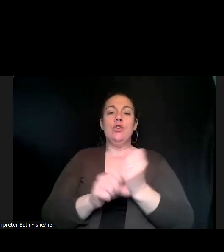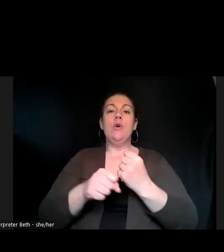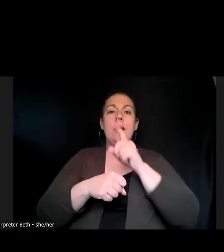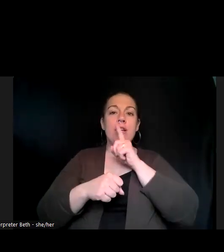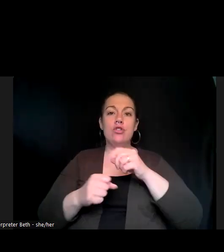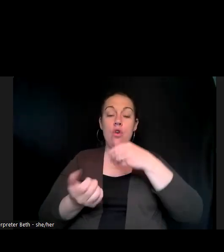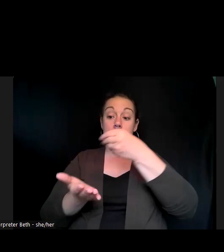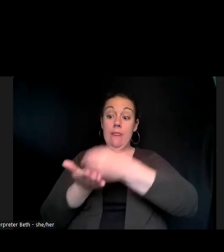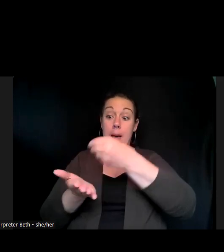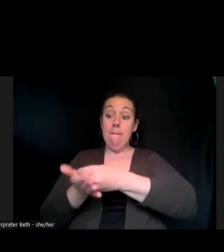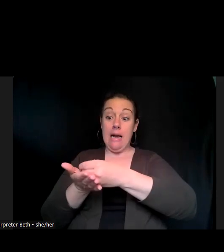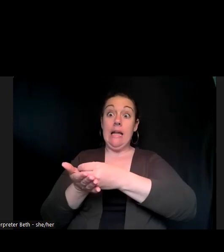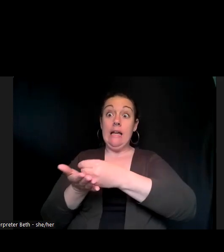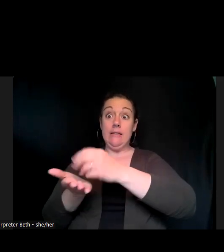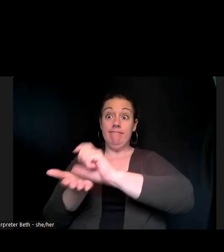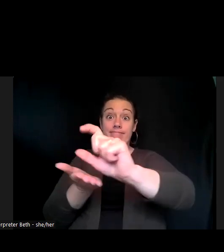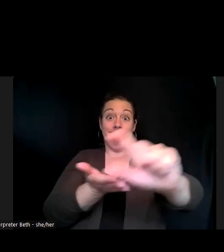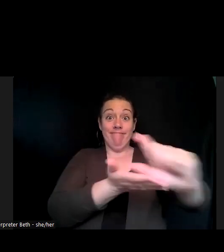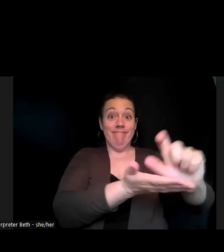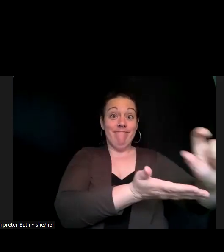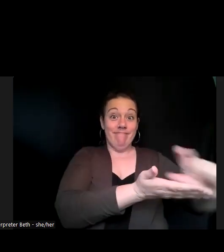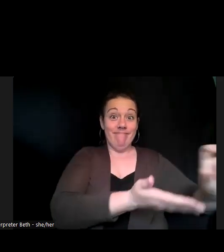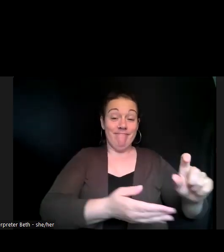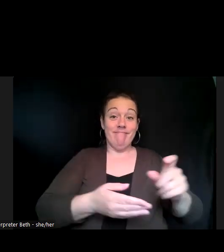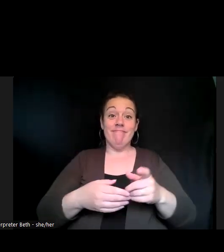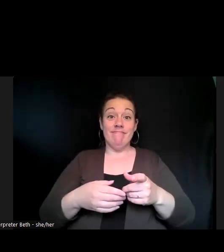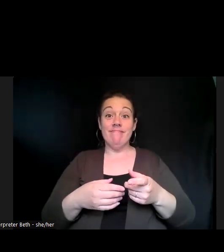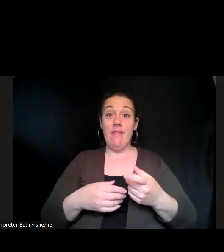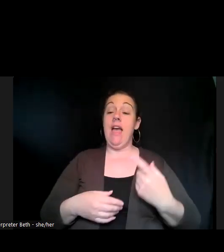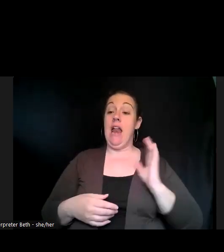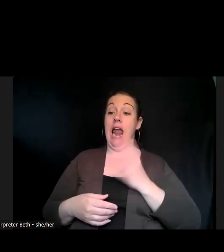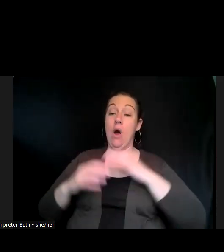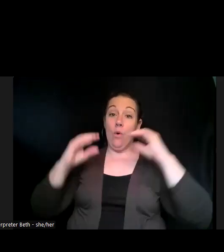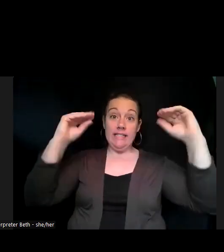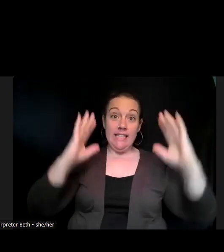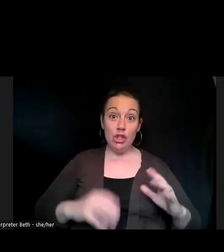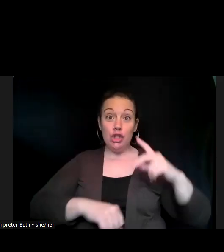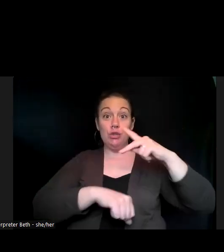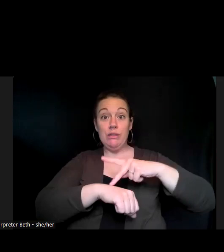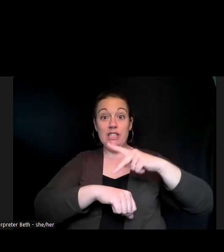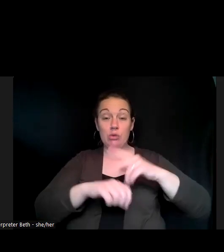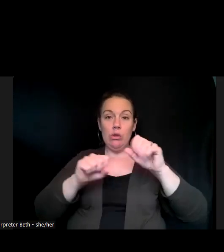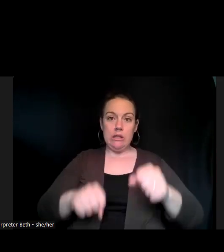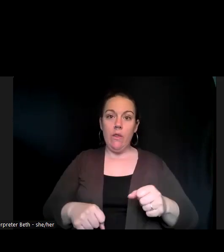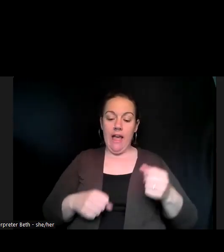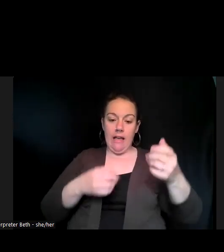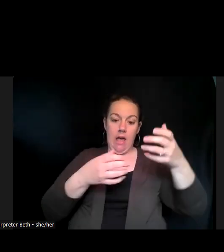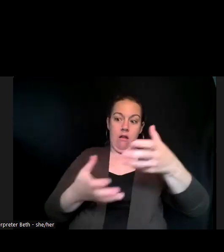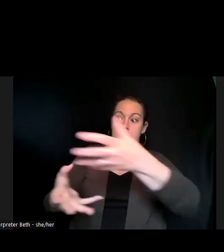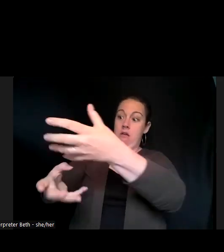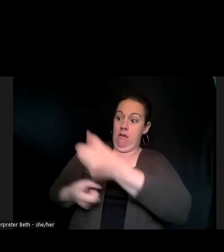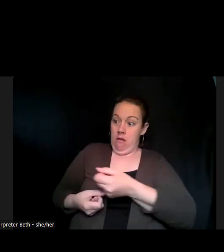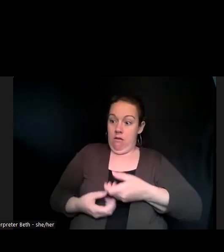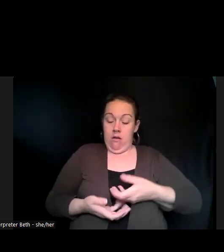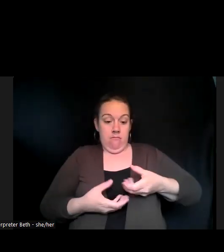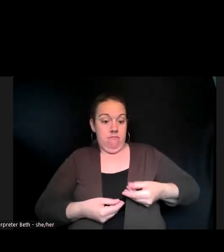funds are getting out the door and into the hands of our teachers and principals so that they can impact students, And it's